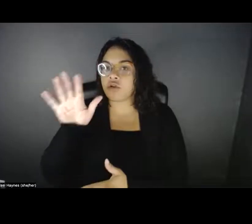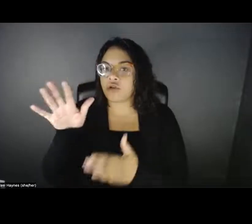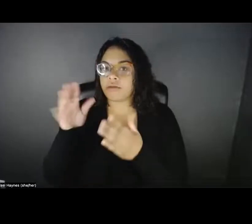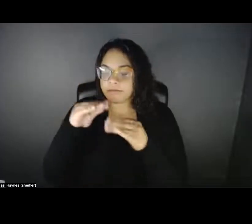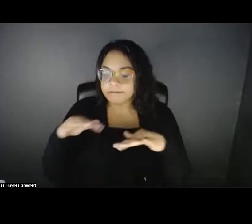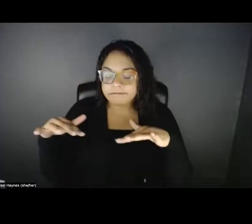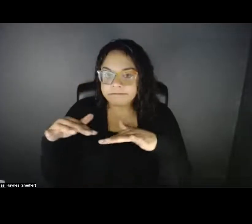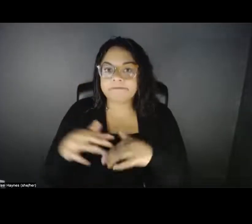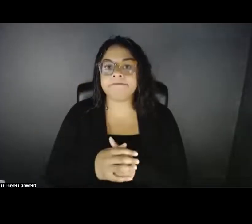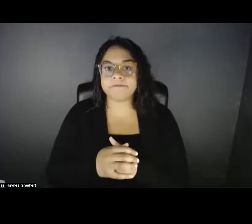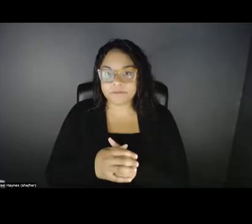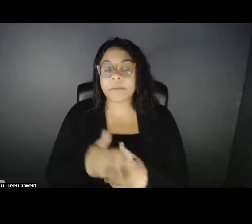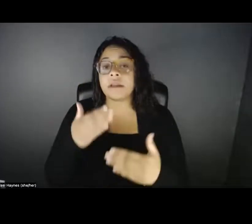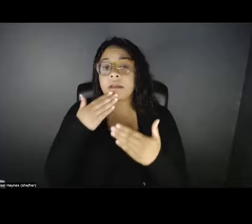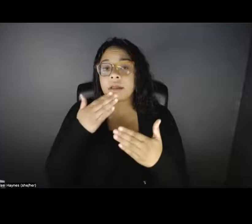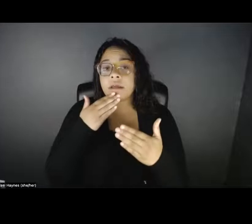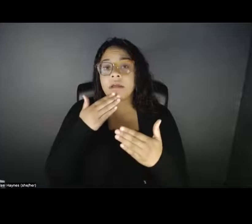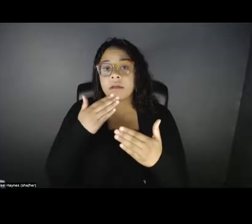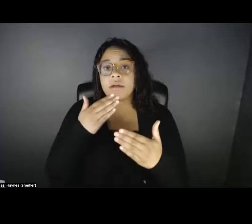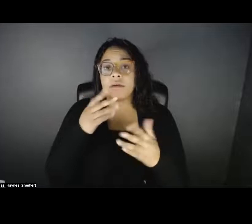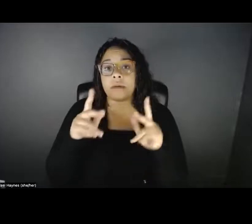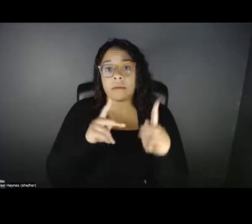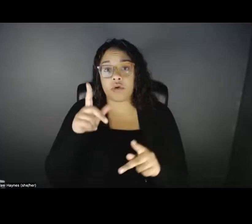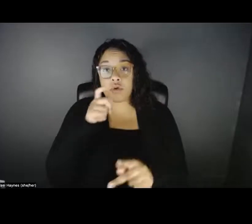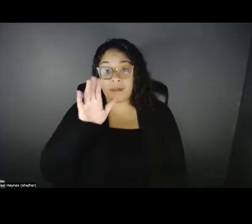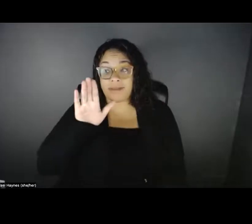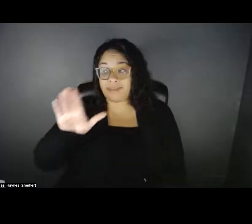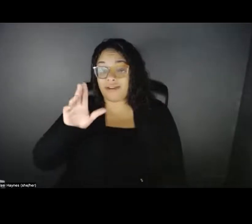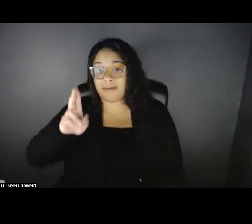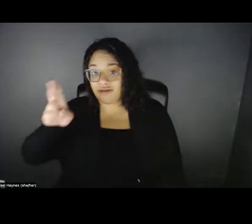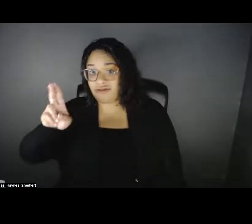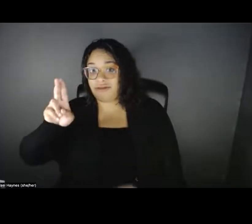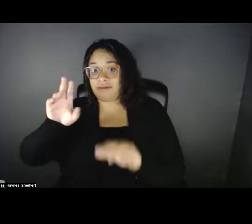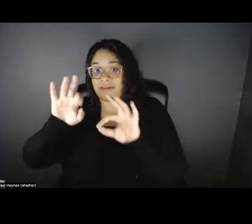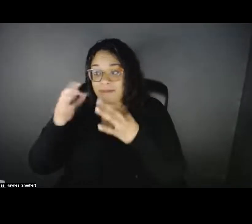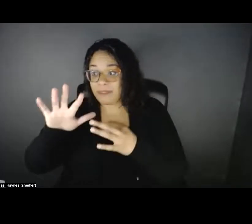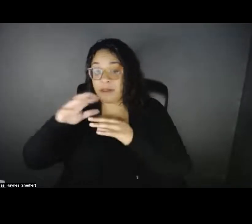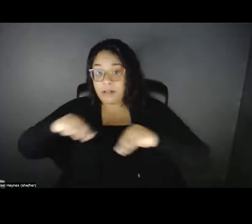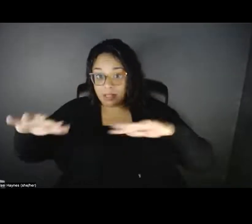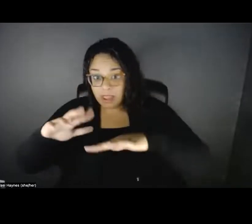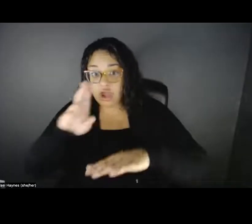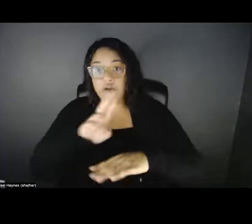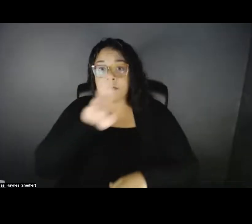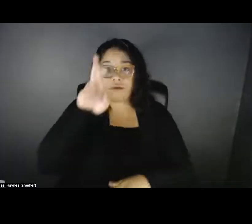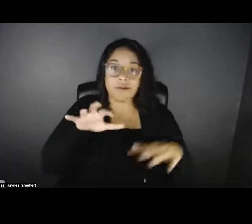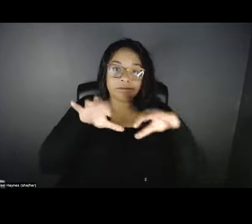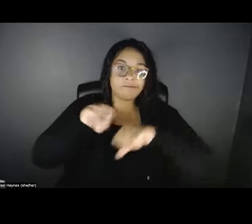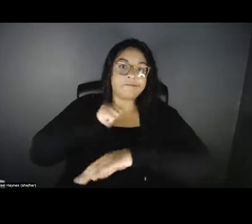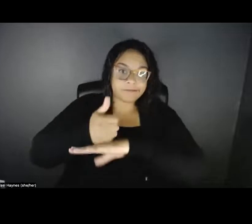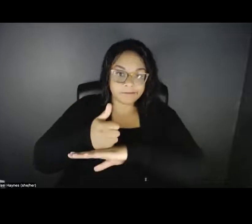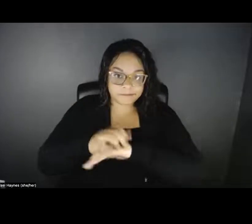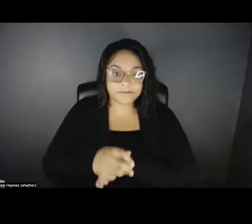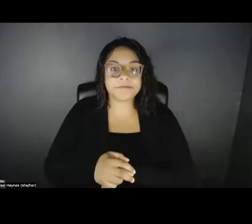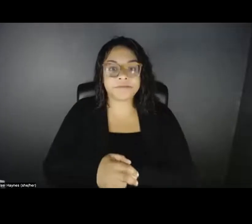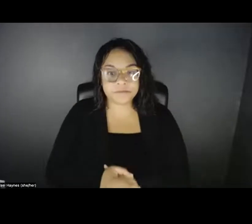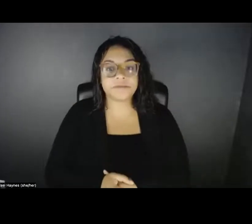take this opportunity to thank the people on whose ancestral lands the University of Rochester now stands.